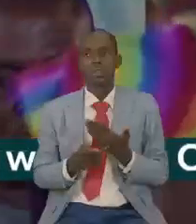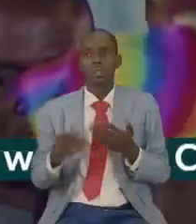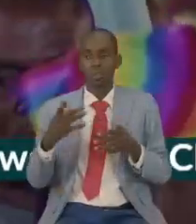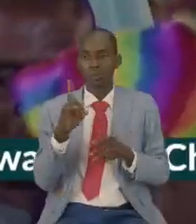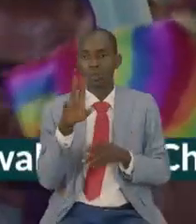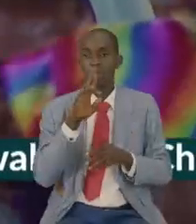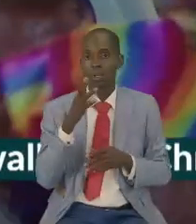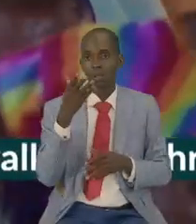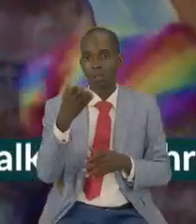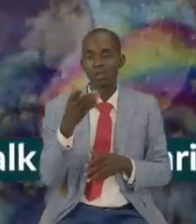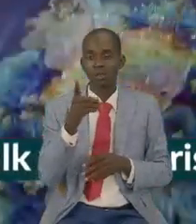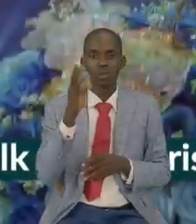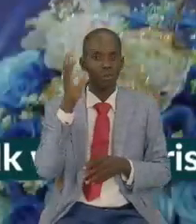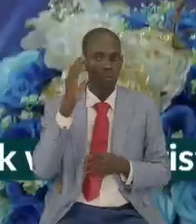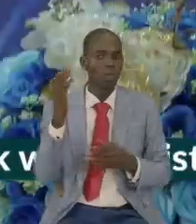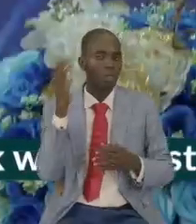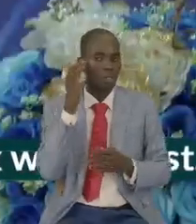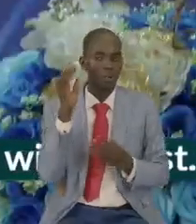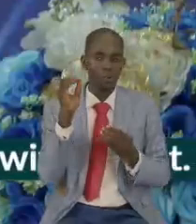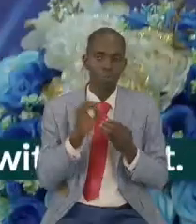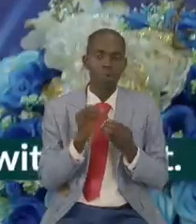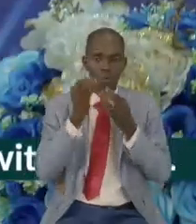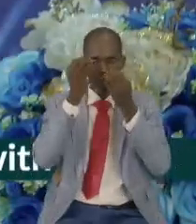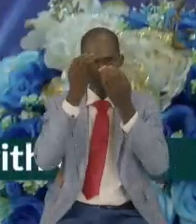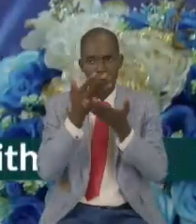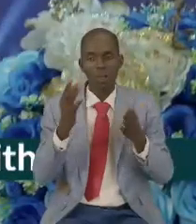thing we are doing now. It's a global thing.